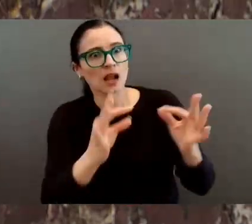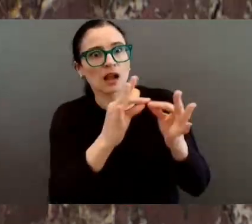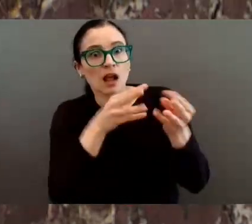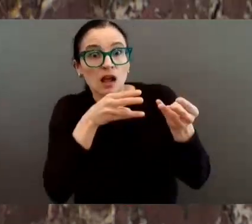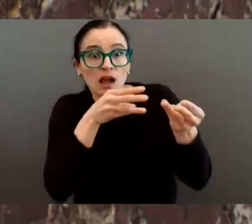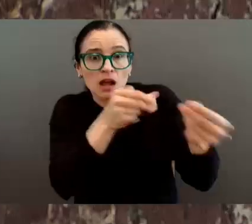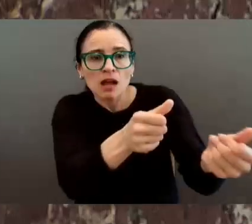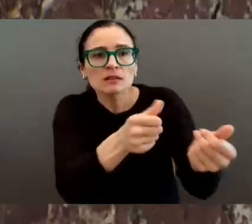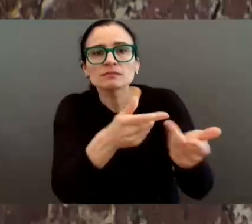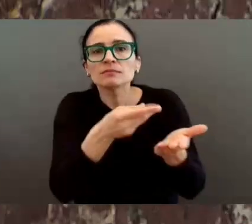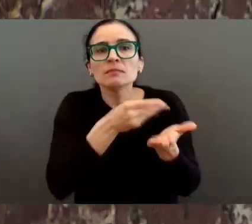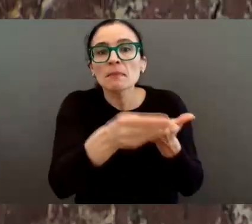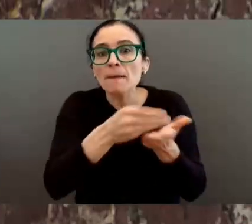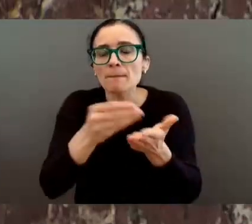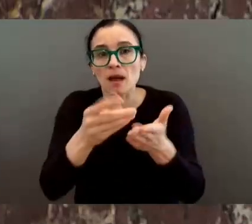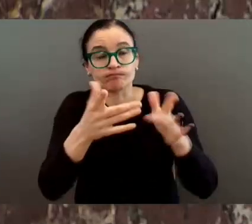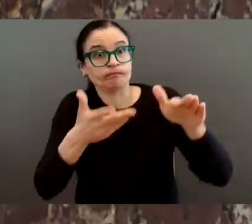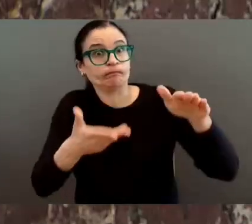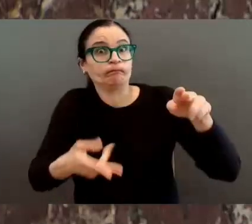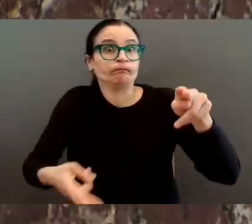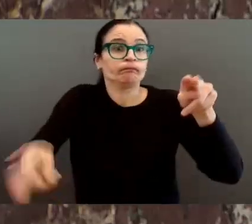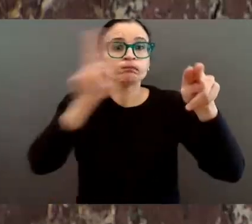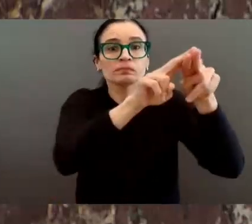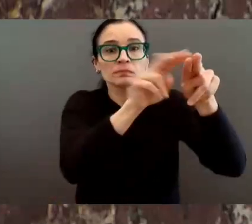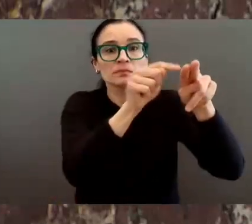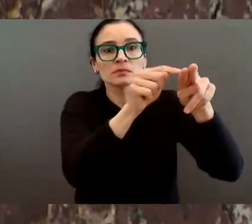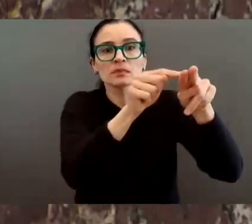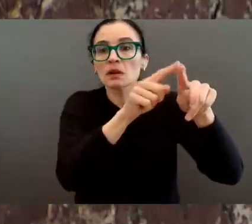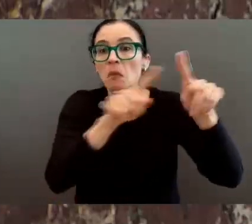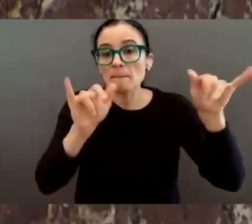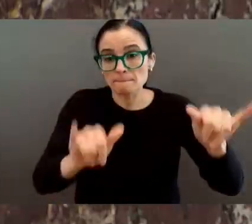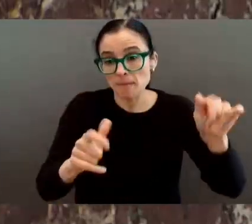rates have failed to keep pace. The